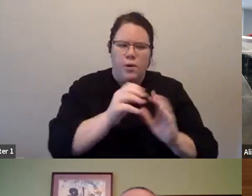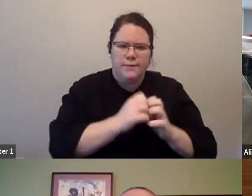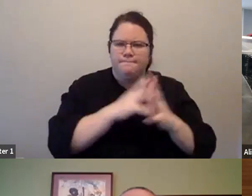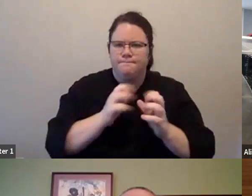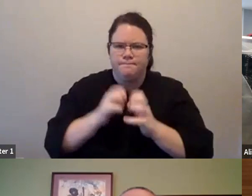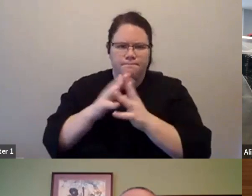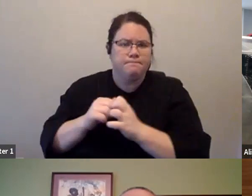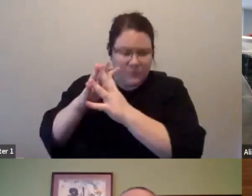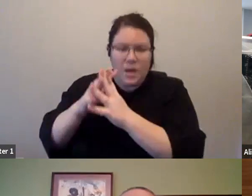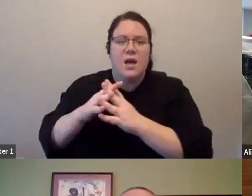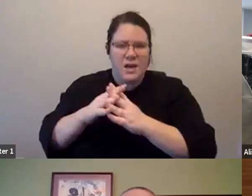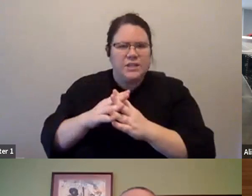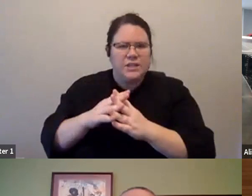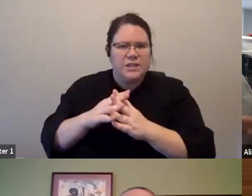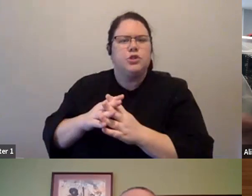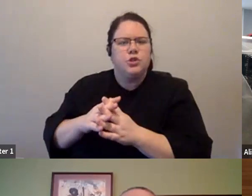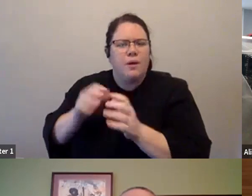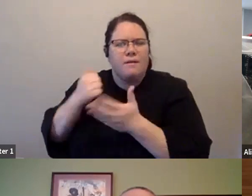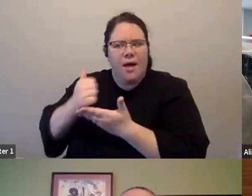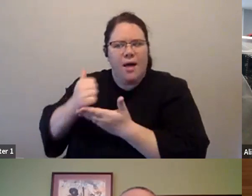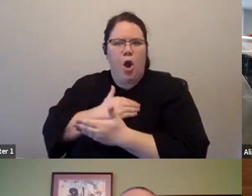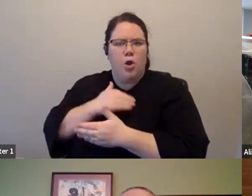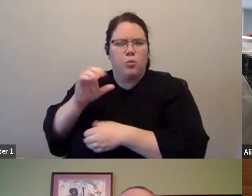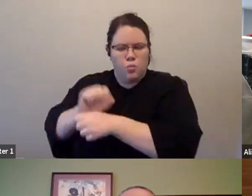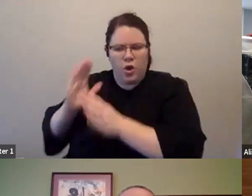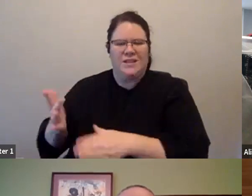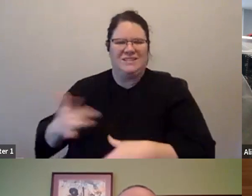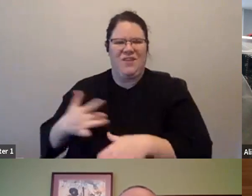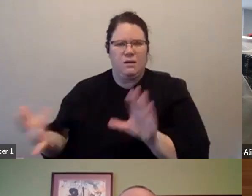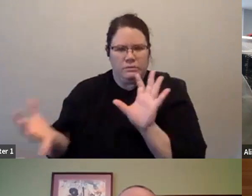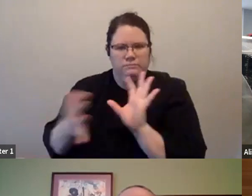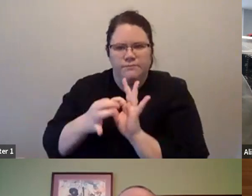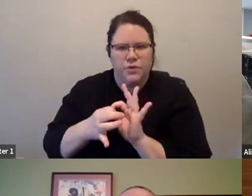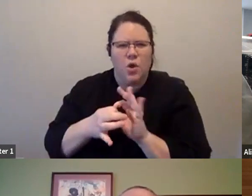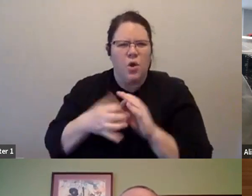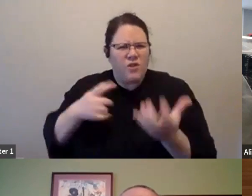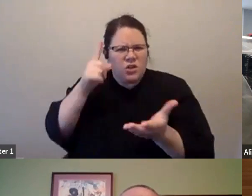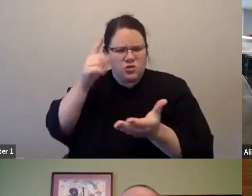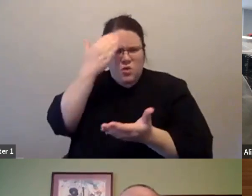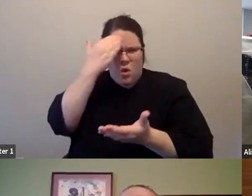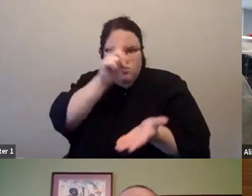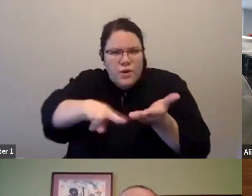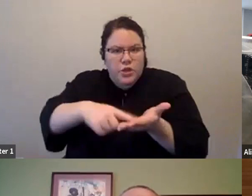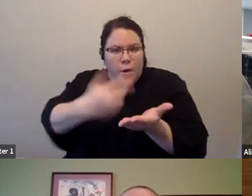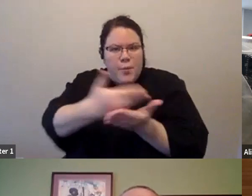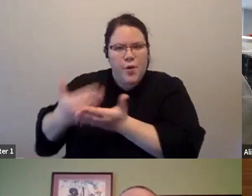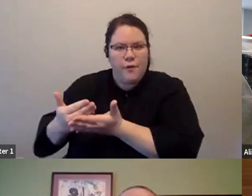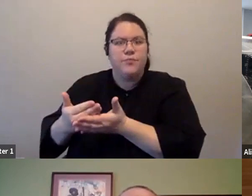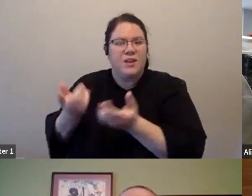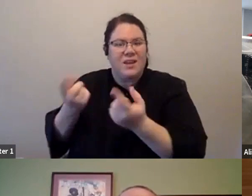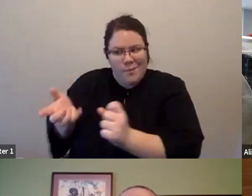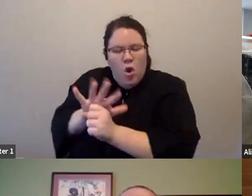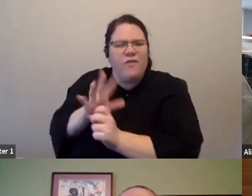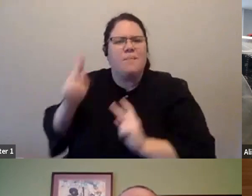keeping our employees connected, because we know from research, we've seen the isolation that people have been experiencing when it came to COVID.